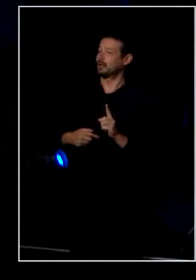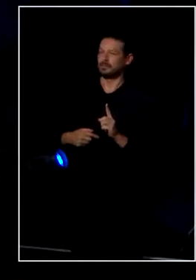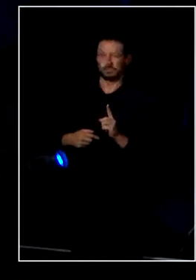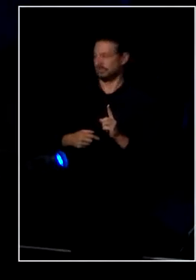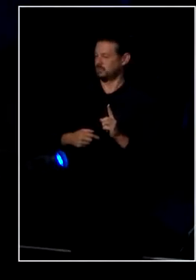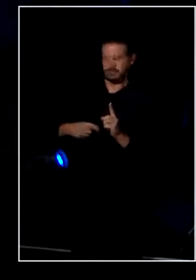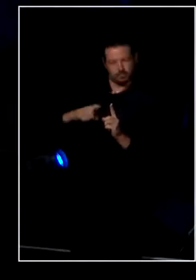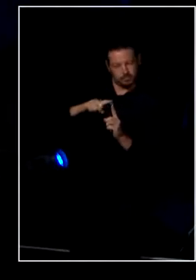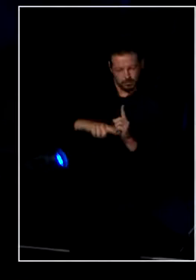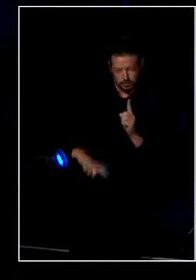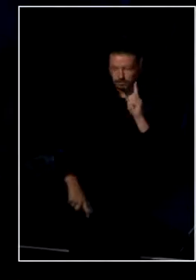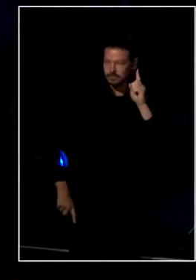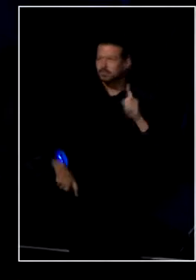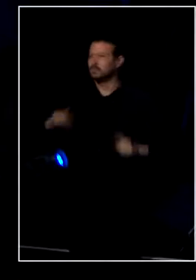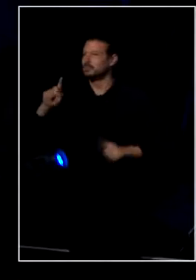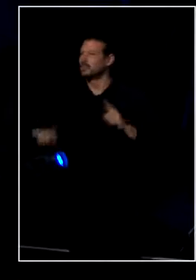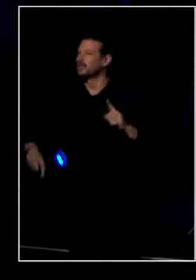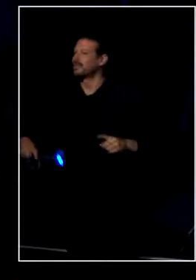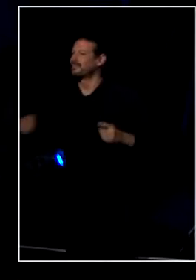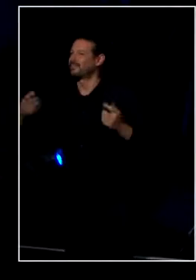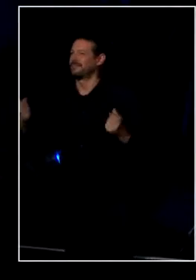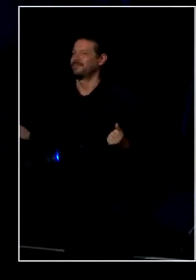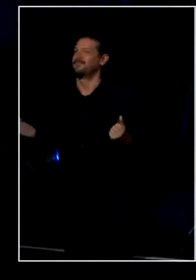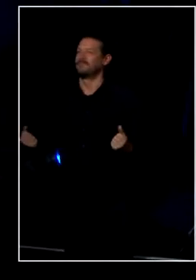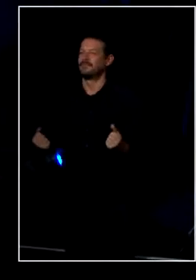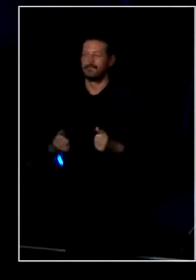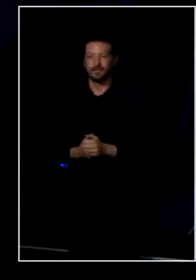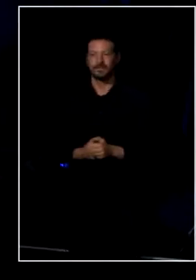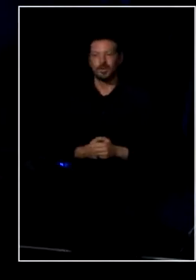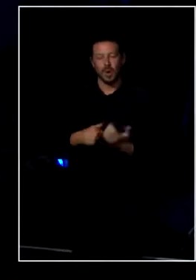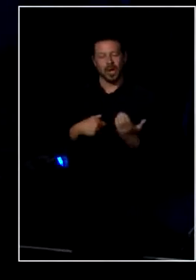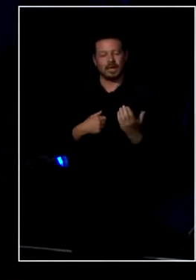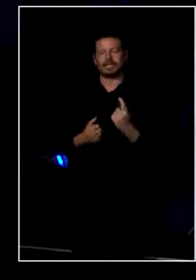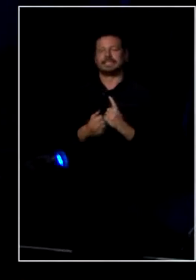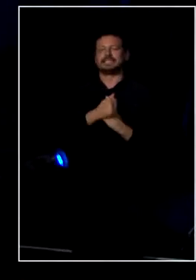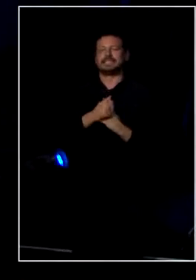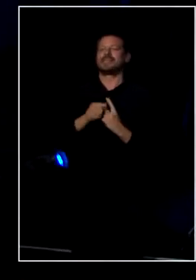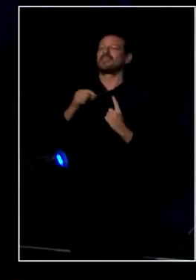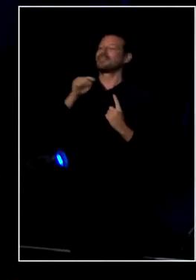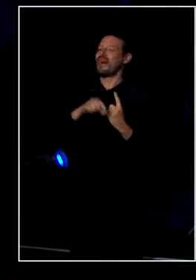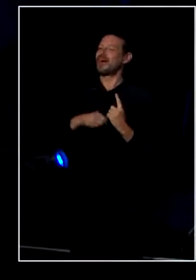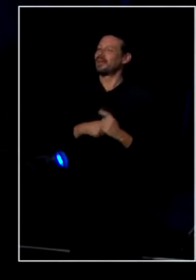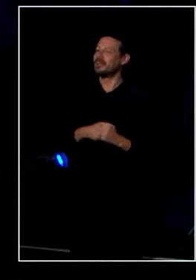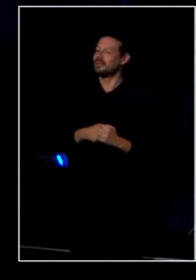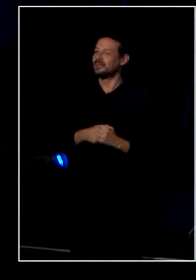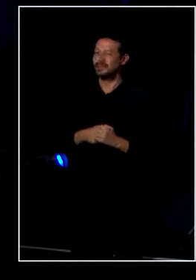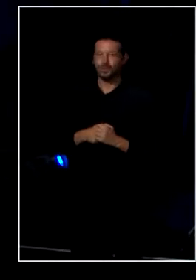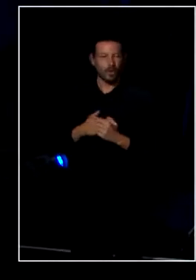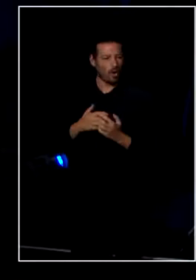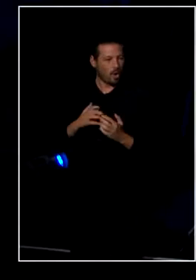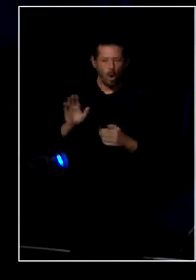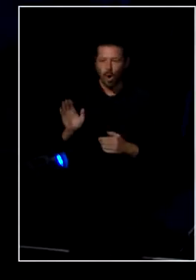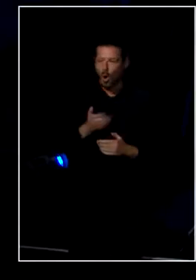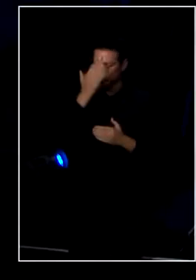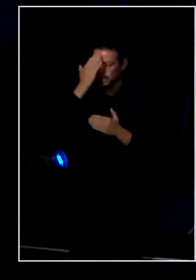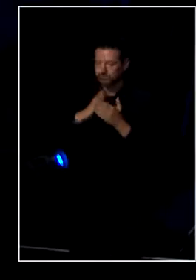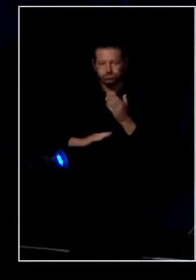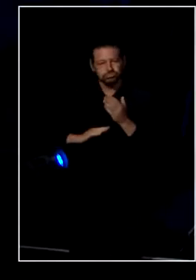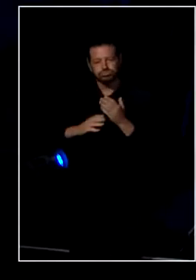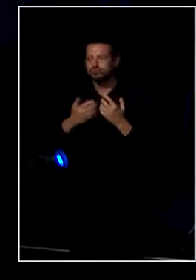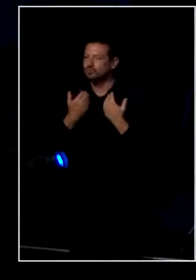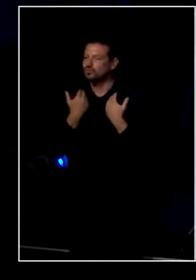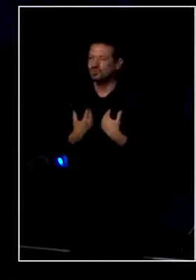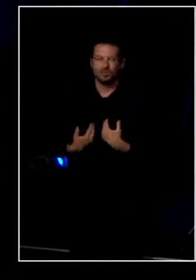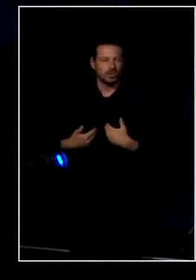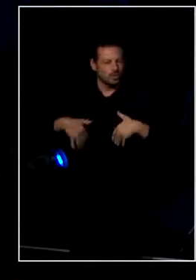same. And I think that that's what I took away from it and what I liked the most is that all of our experiences are so rich